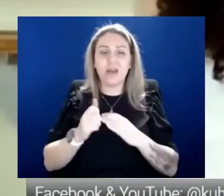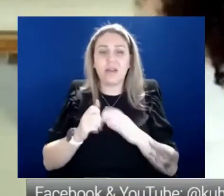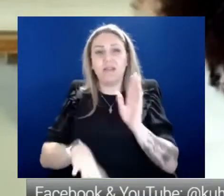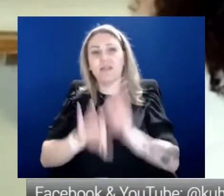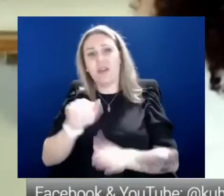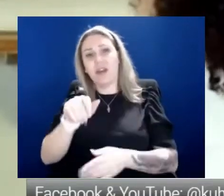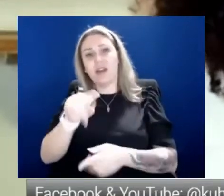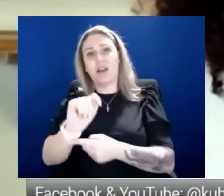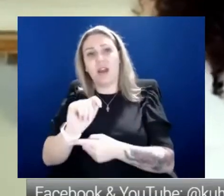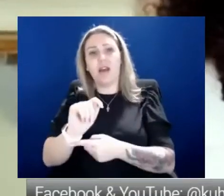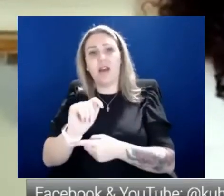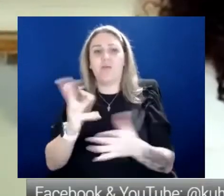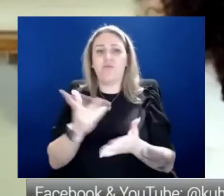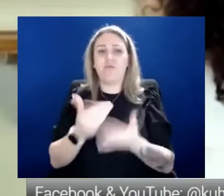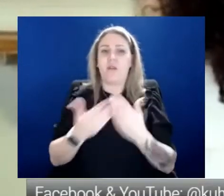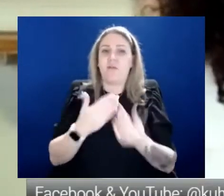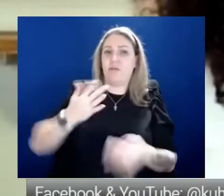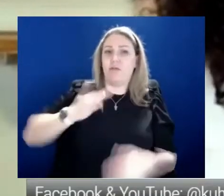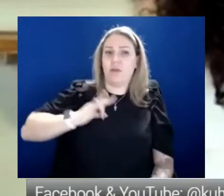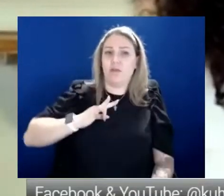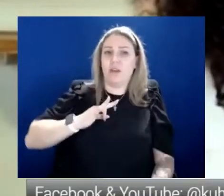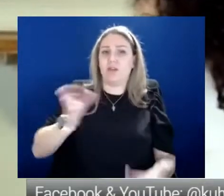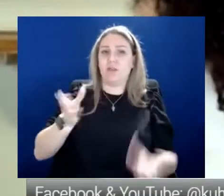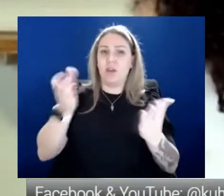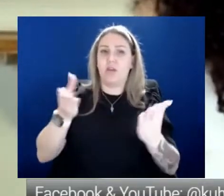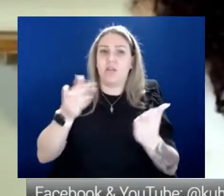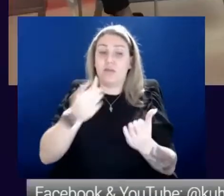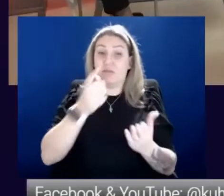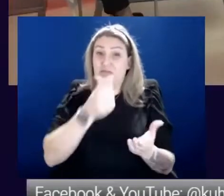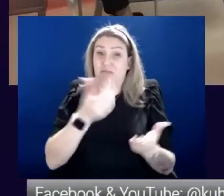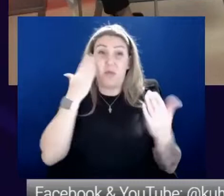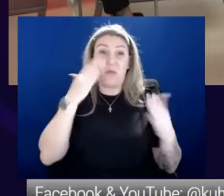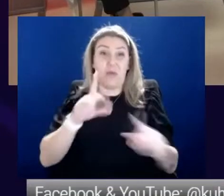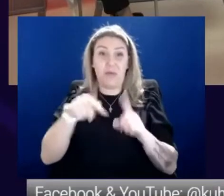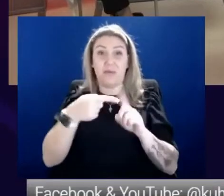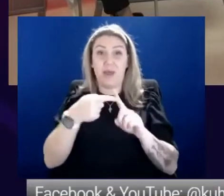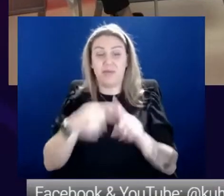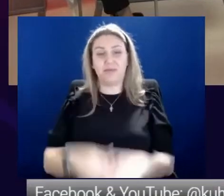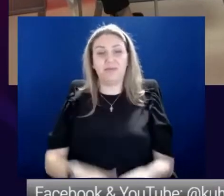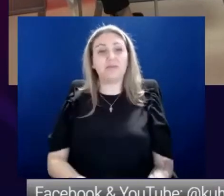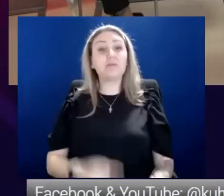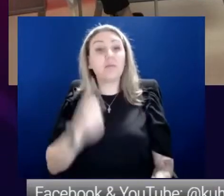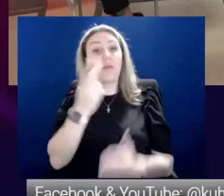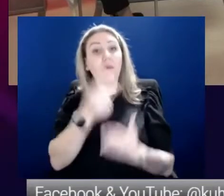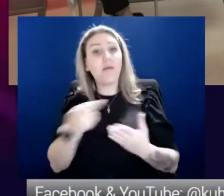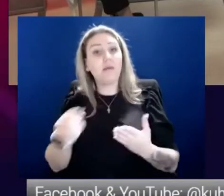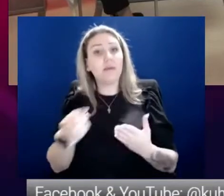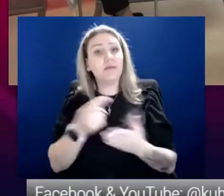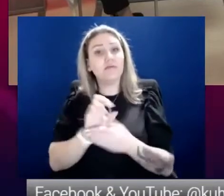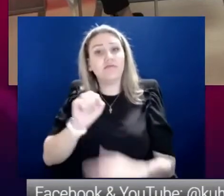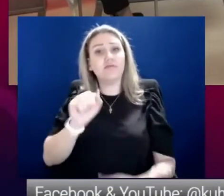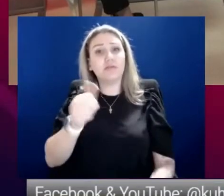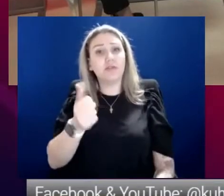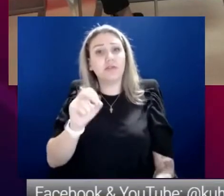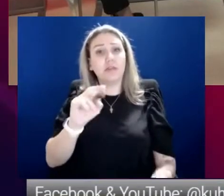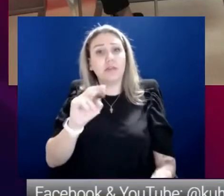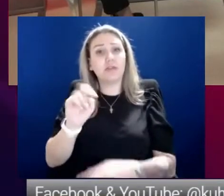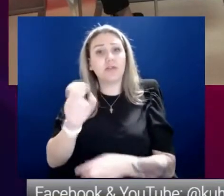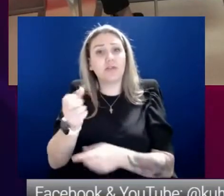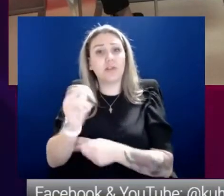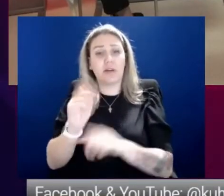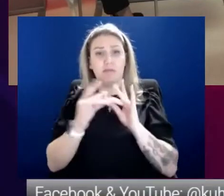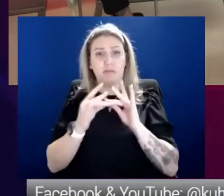your company might offer that you're not aware of. One of the resources that Shannon has talked about, Shannon, when you